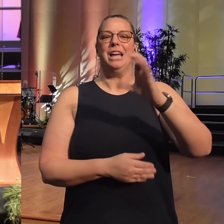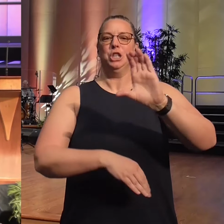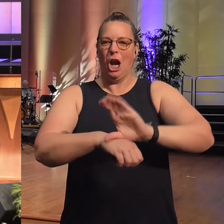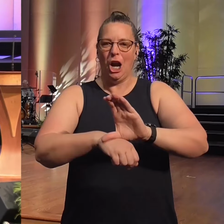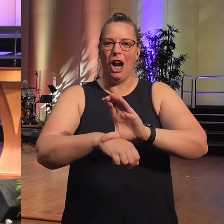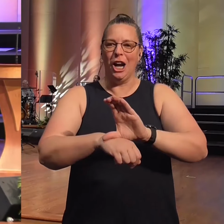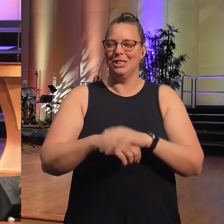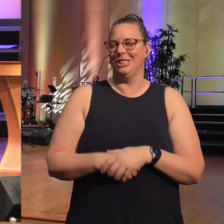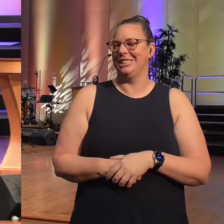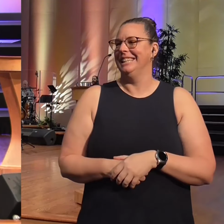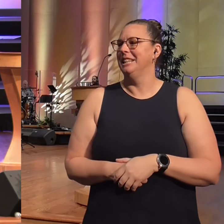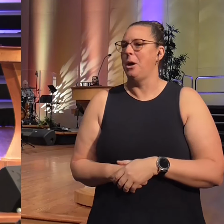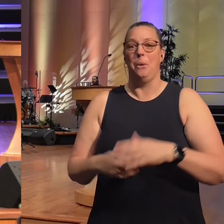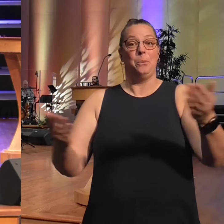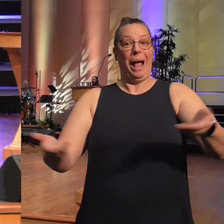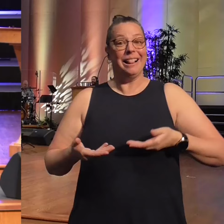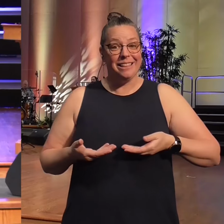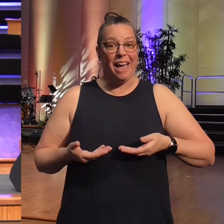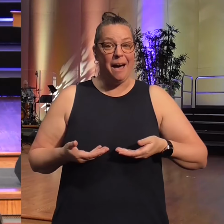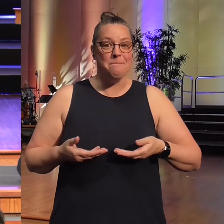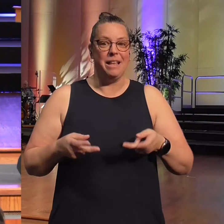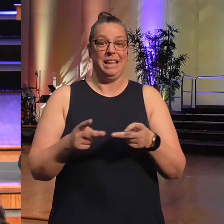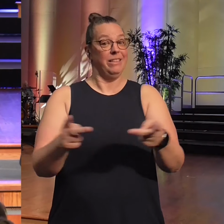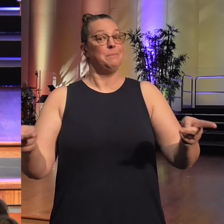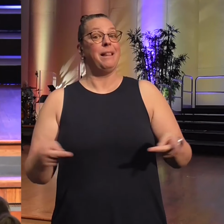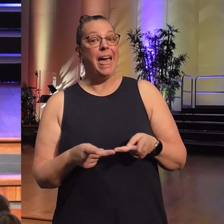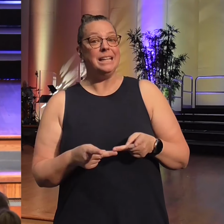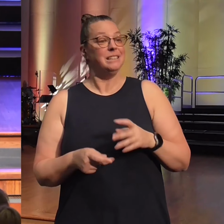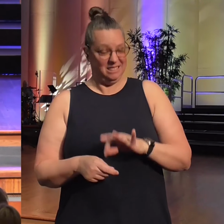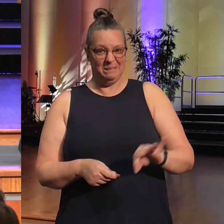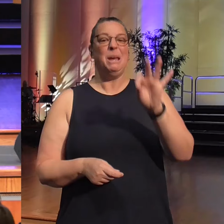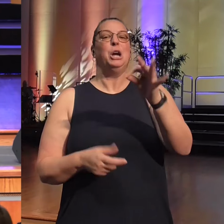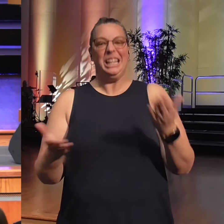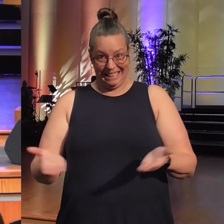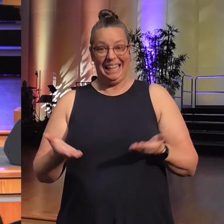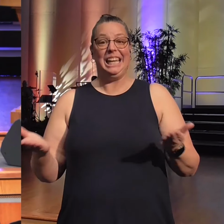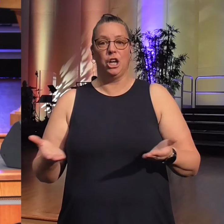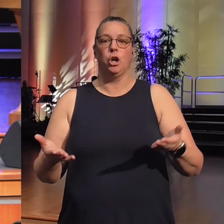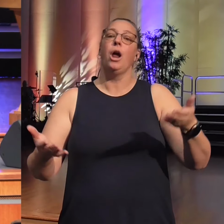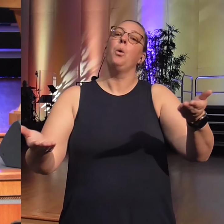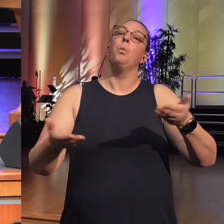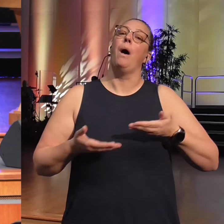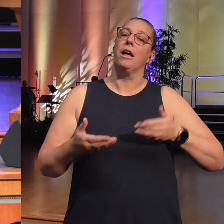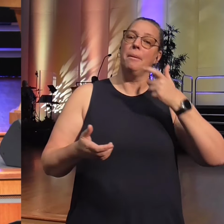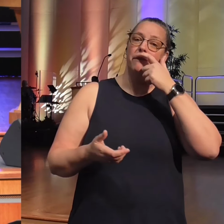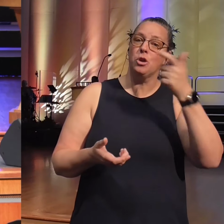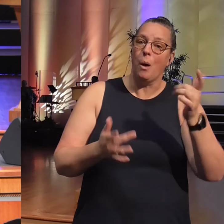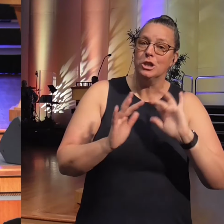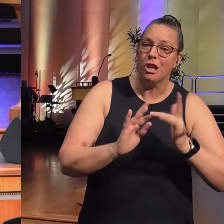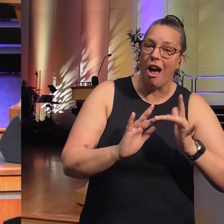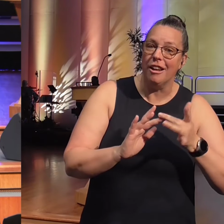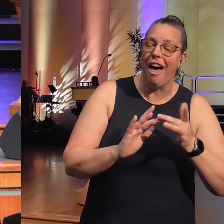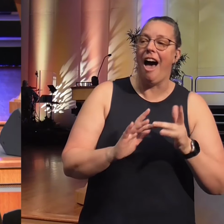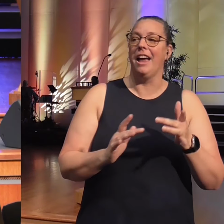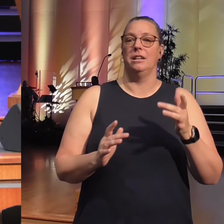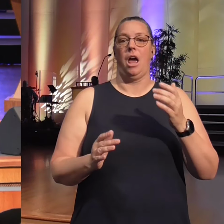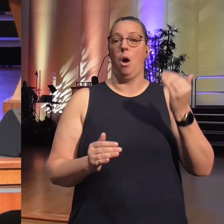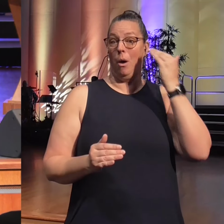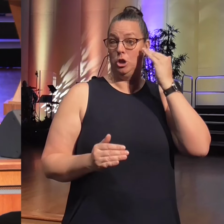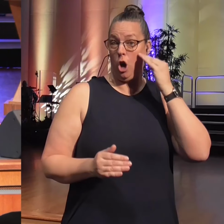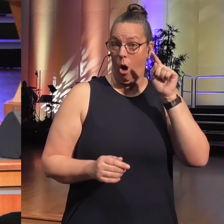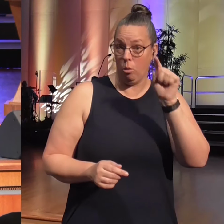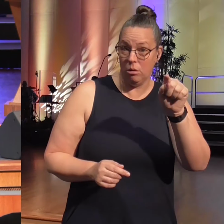Church. Welcome to this place that Spirit's here. Welcome to those of you watching online. I want you to know, if you're watching